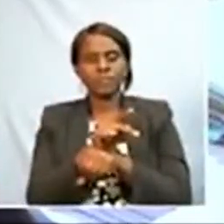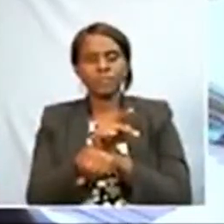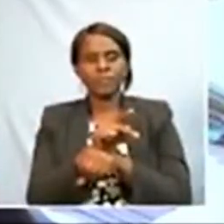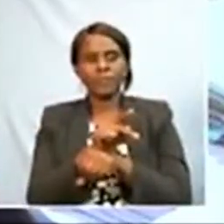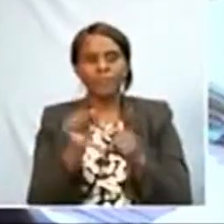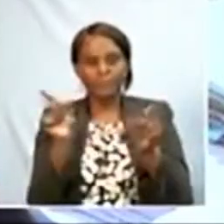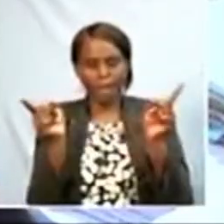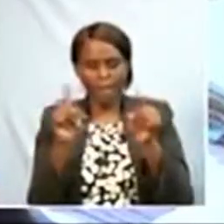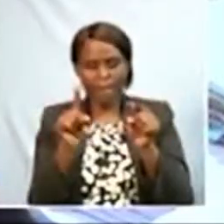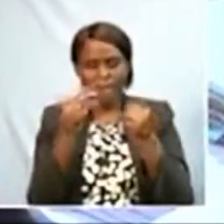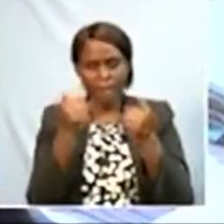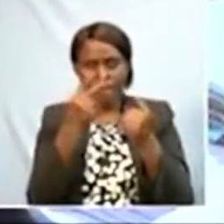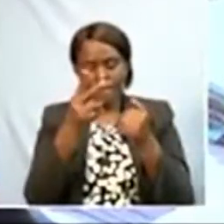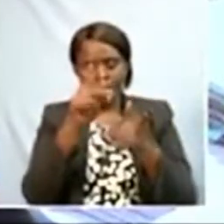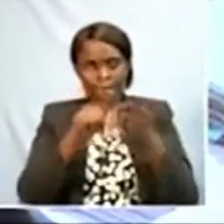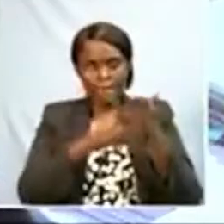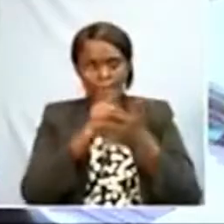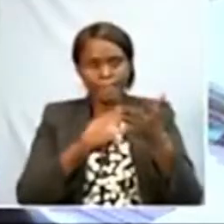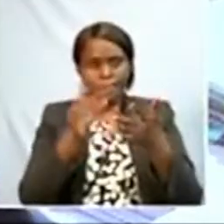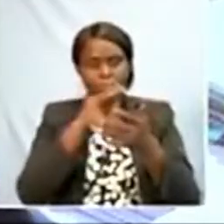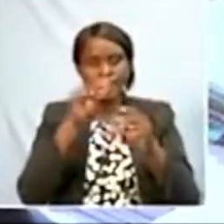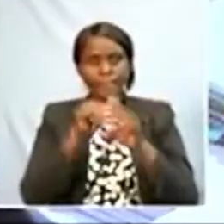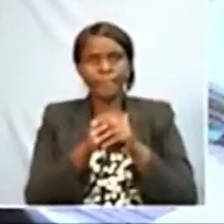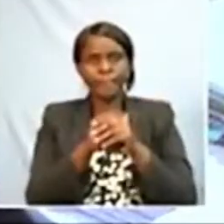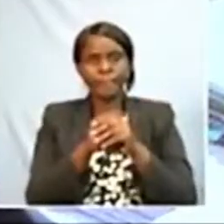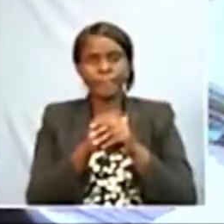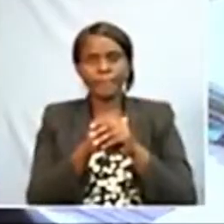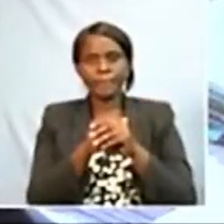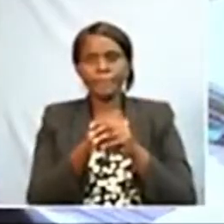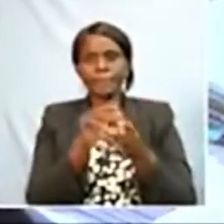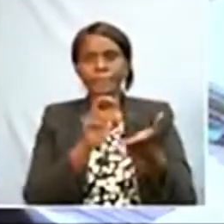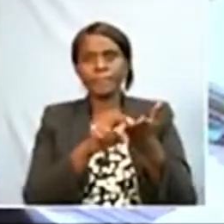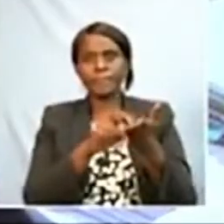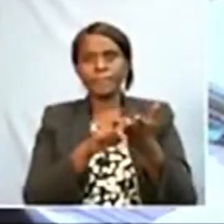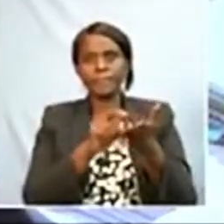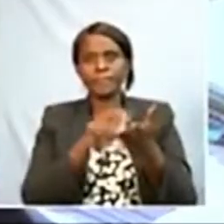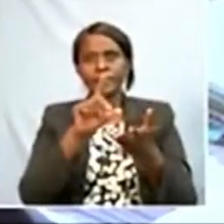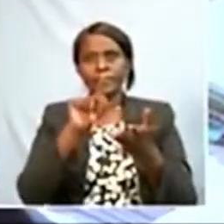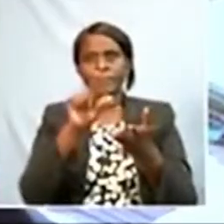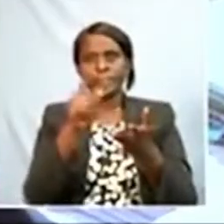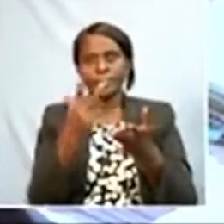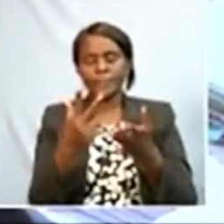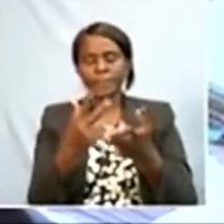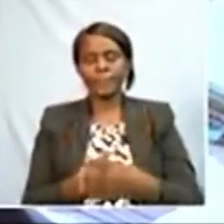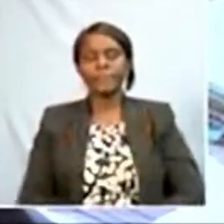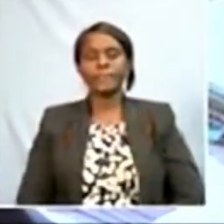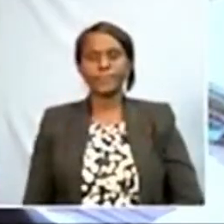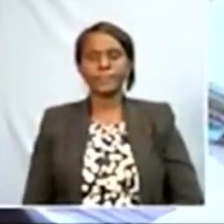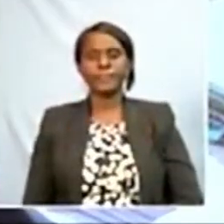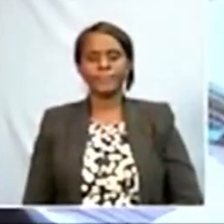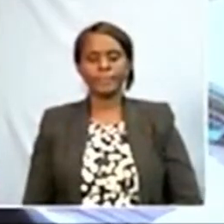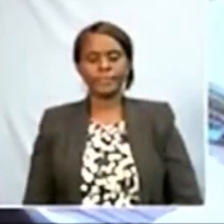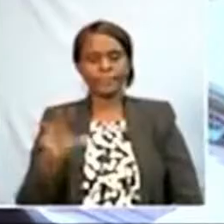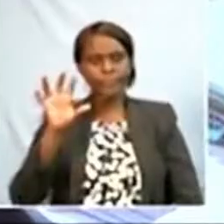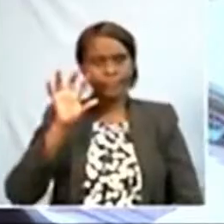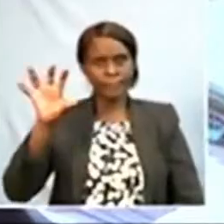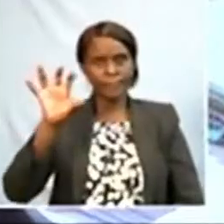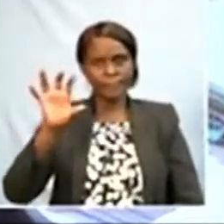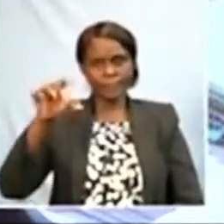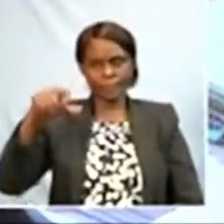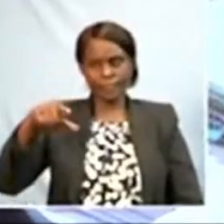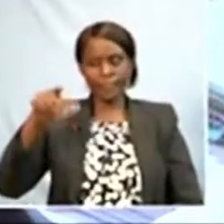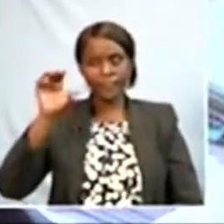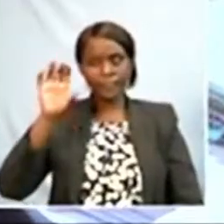And when you terminated in November 2023, the provincial government